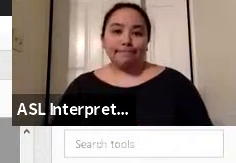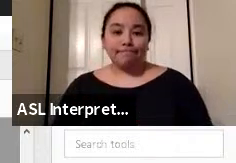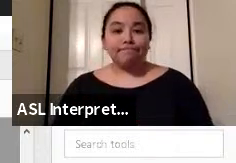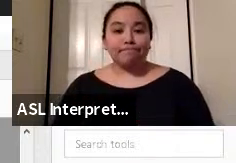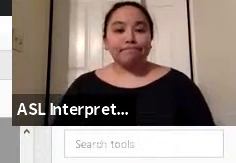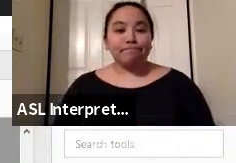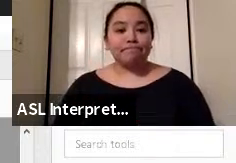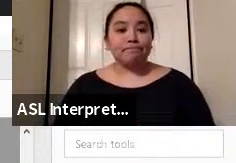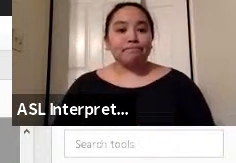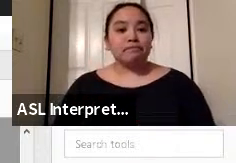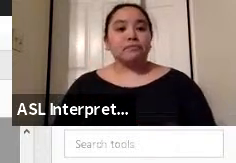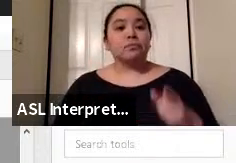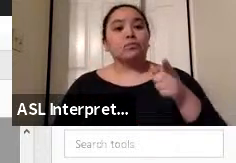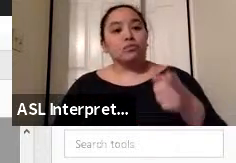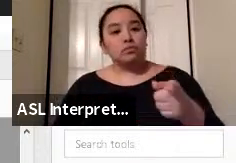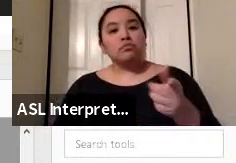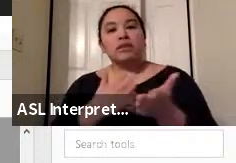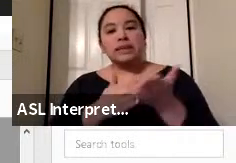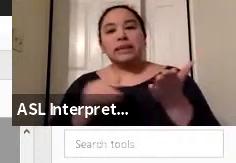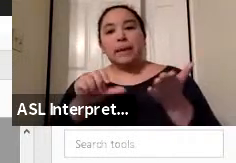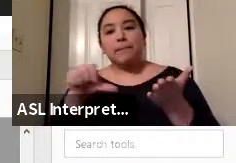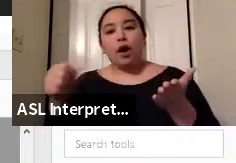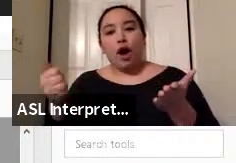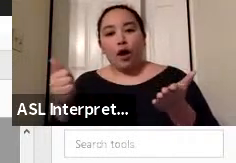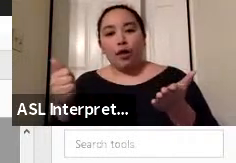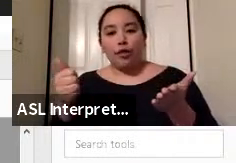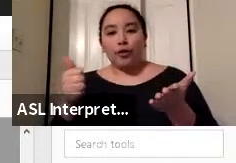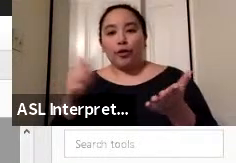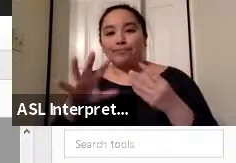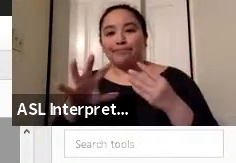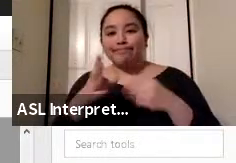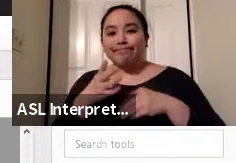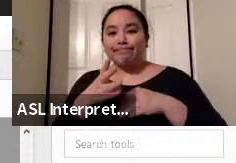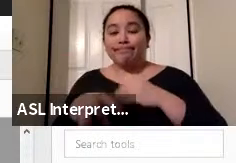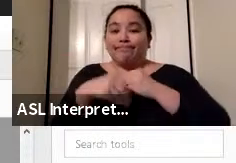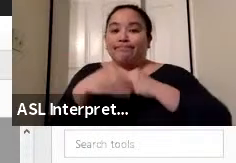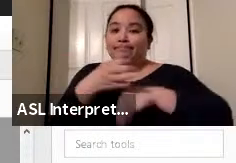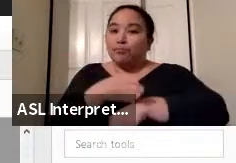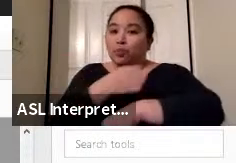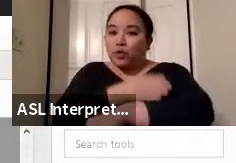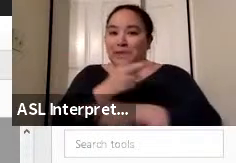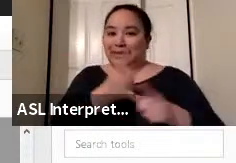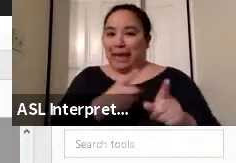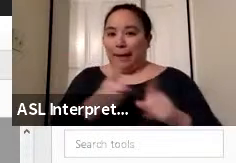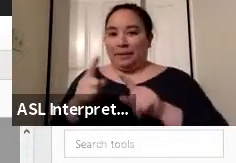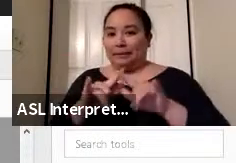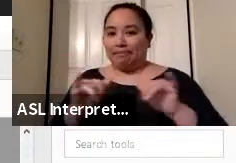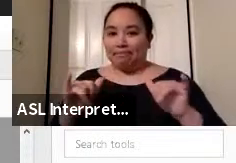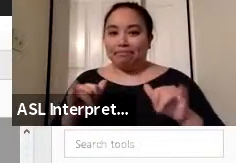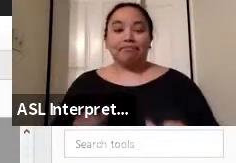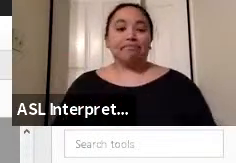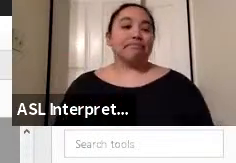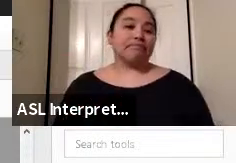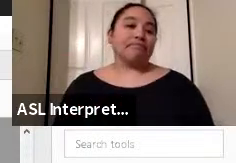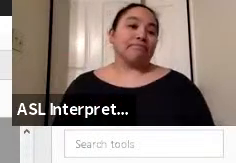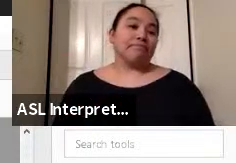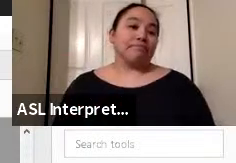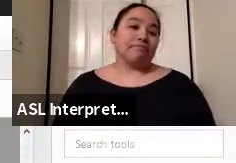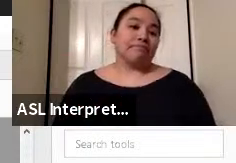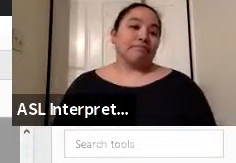Yep, so those are some of the complementary improvements happening in Chinatown. Next slide, please.